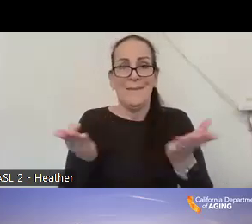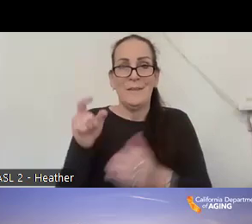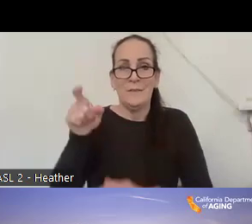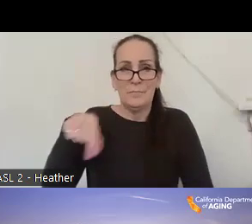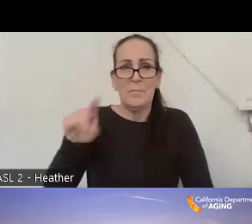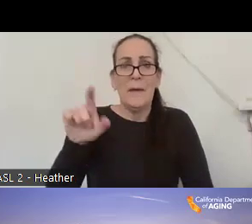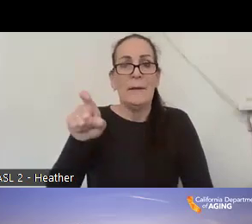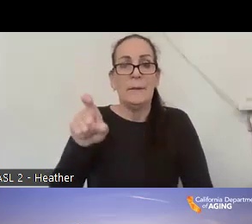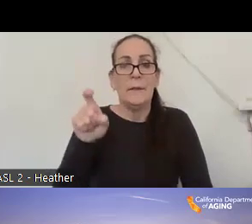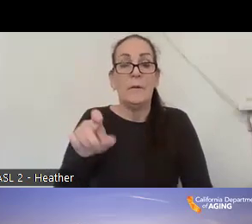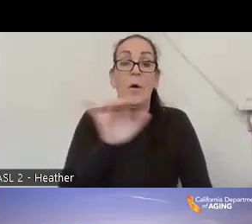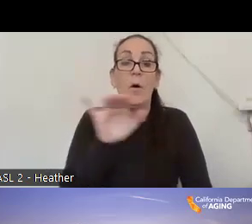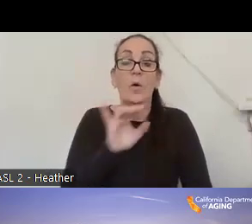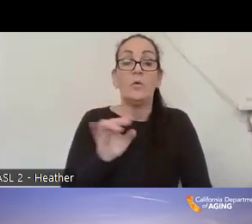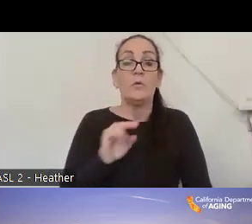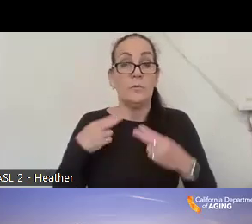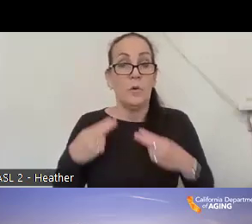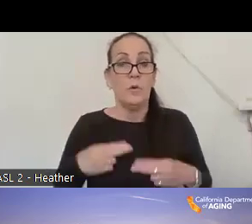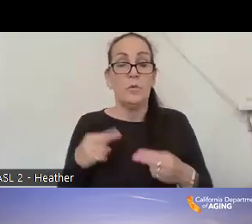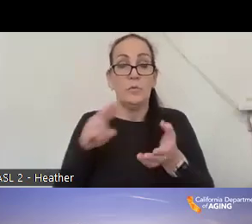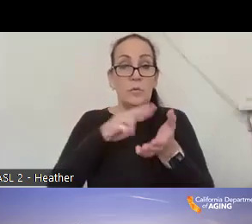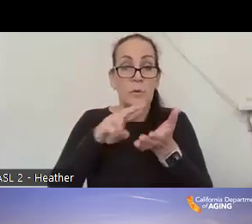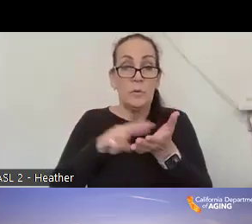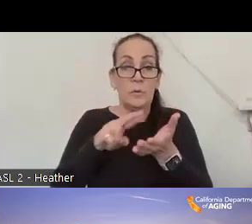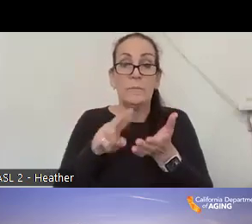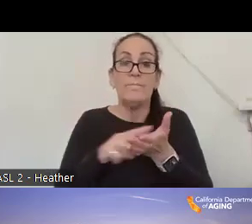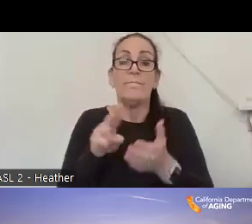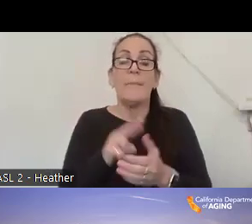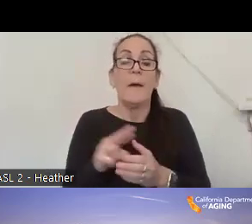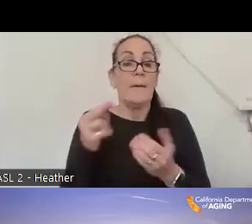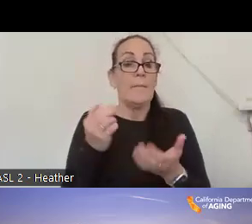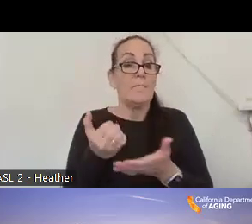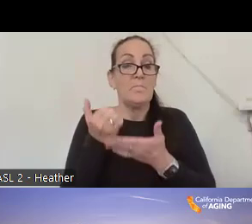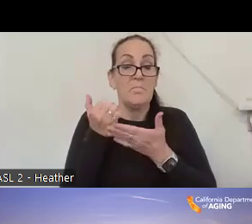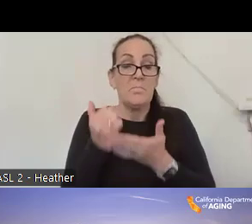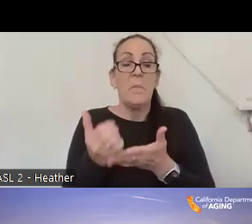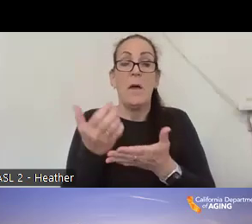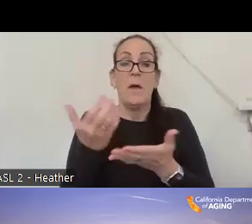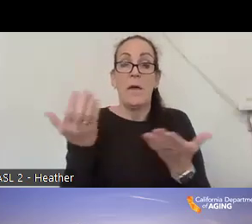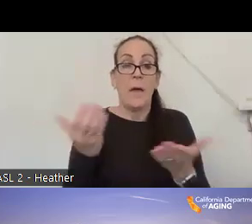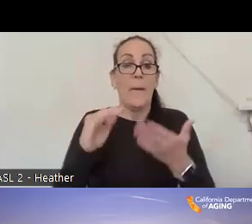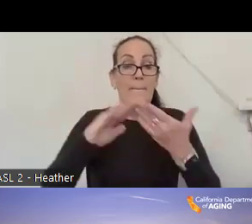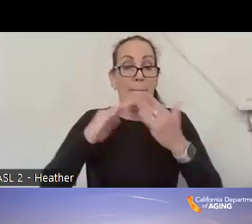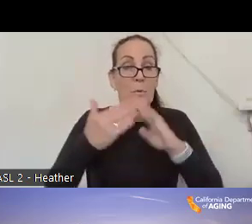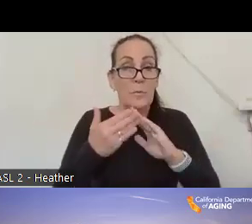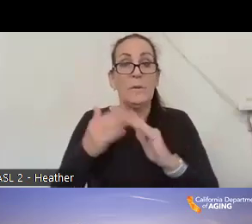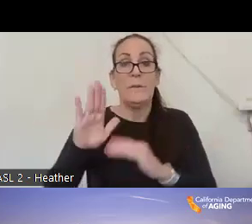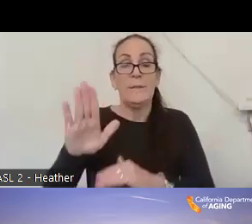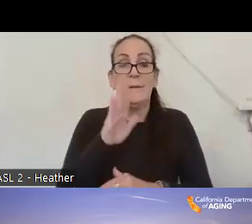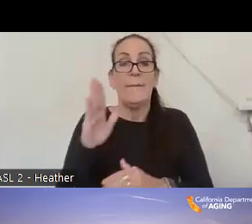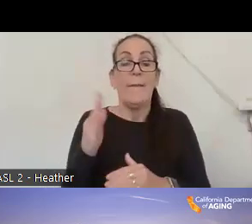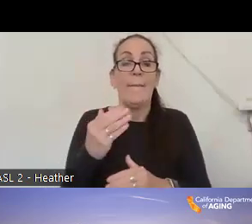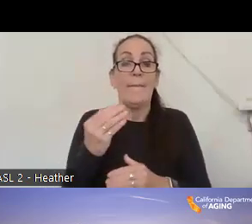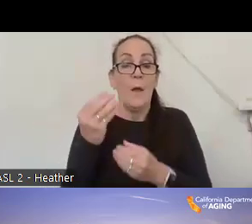key resources by leveraging trusted community voices and ethnic media partners as messengers.